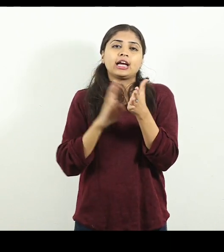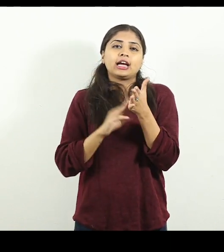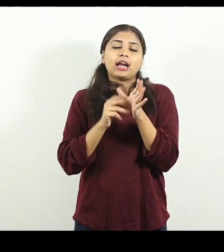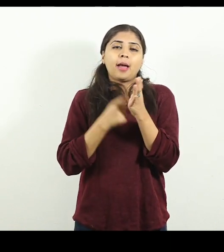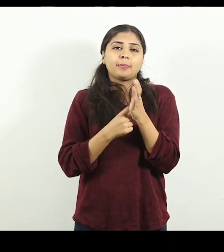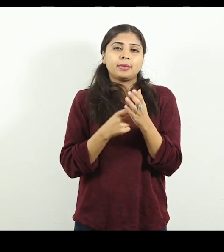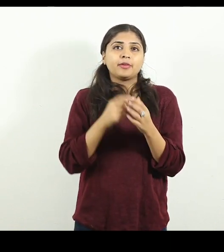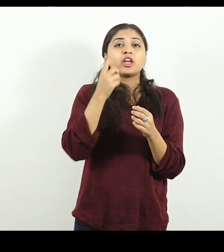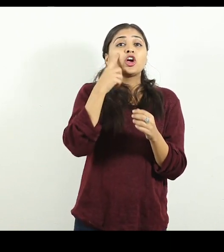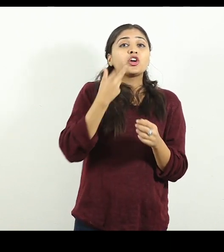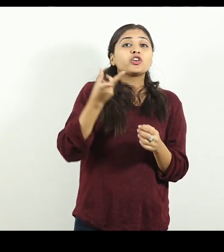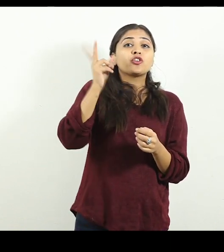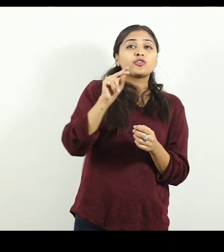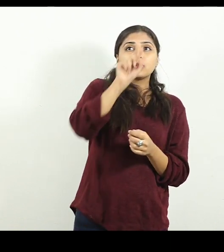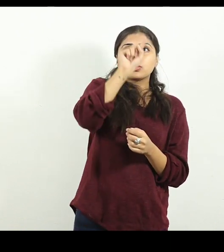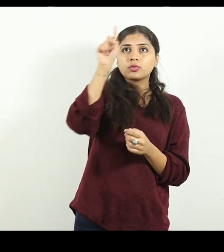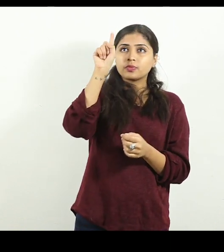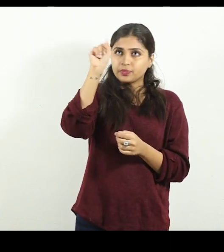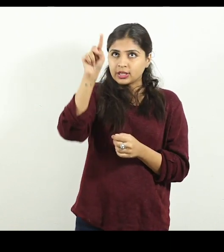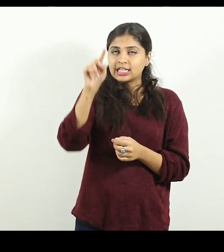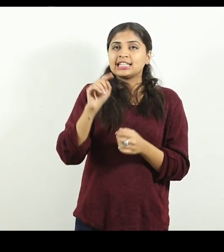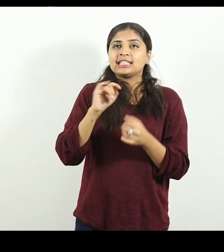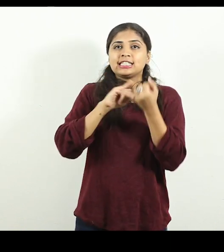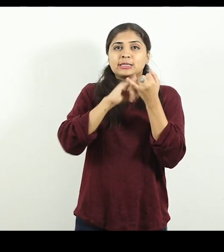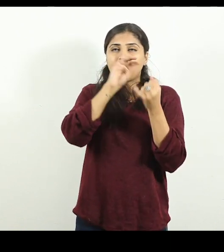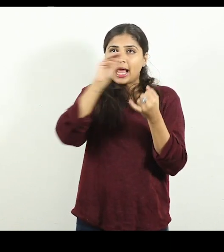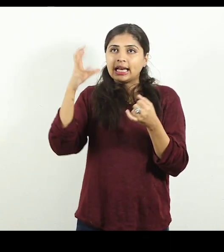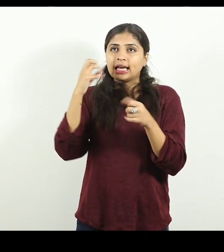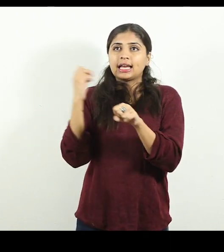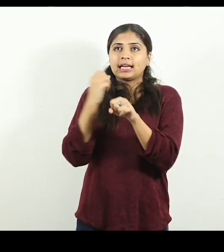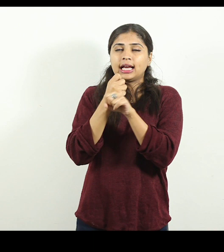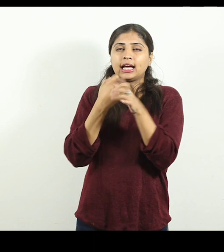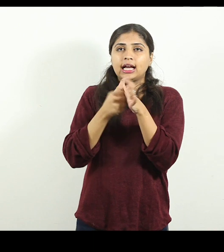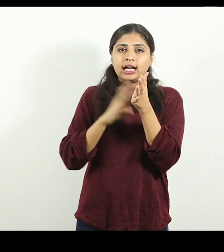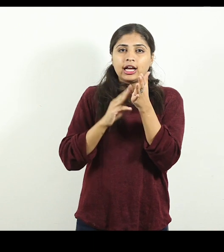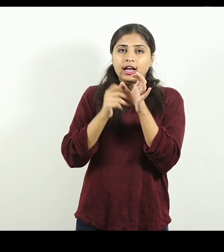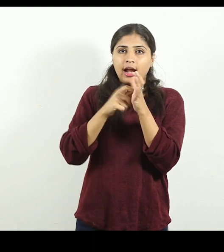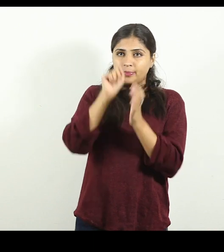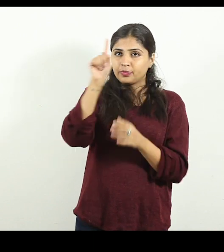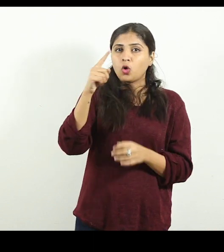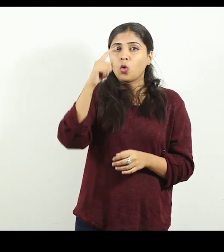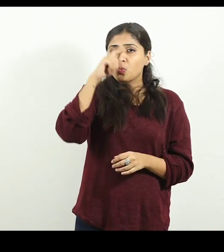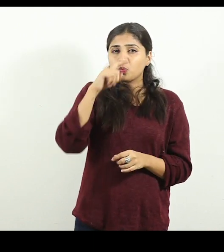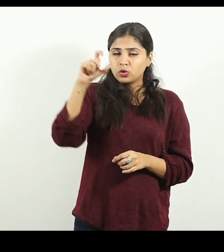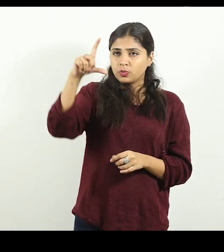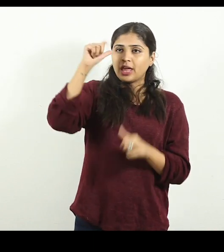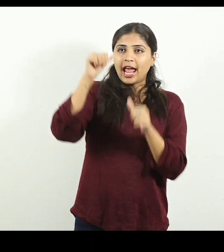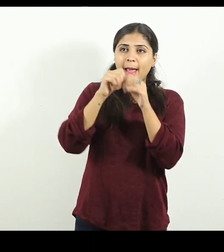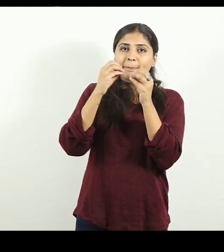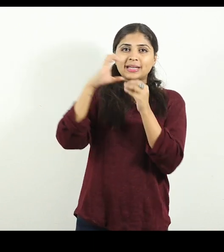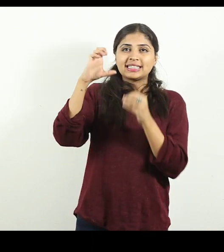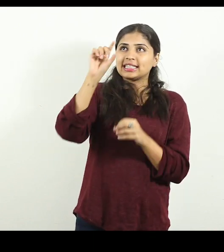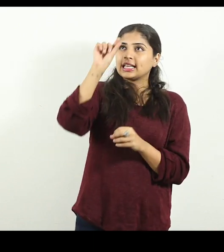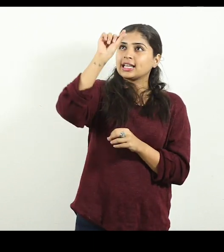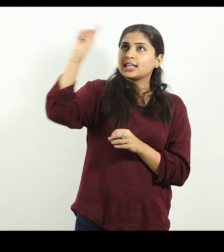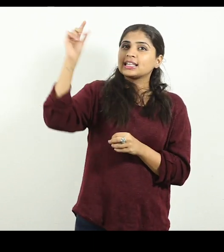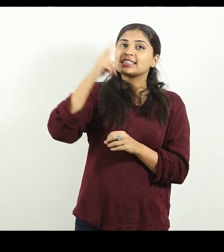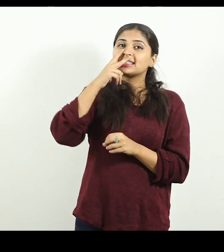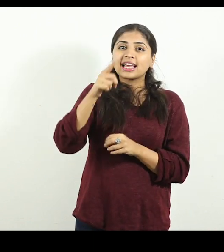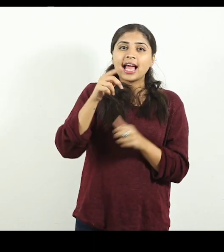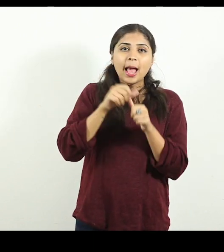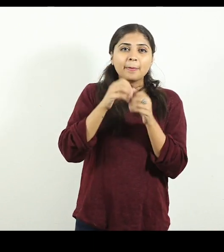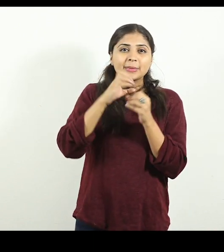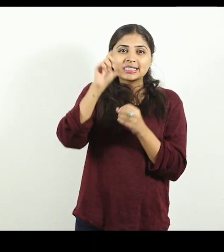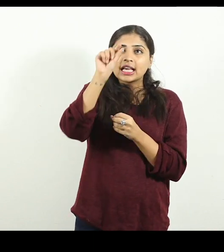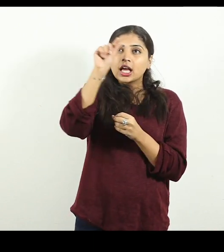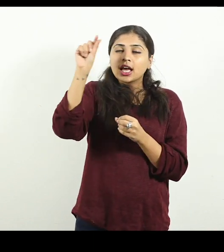click on the Spelling and Grammar command, a blue check mark with ABC above it. A spelling and grammar box will